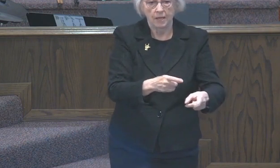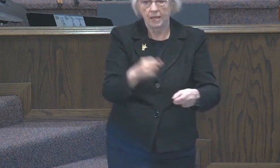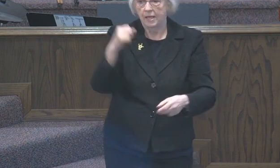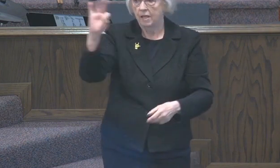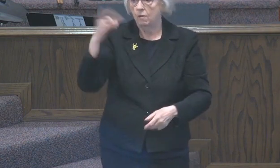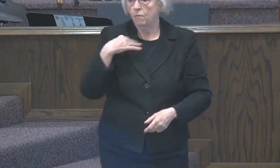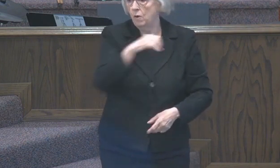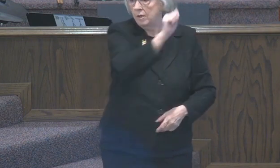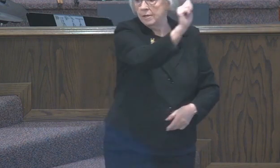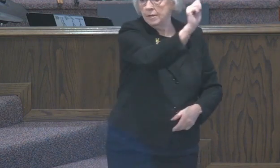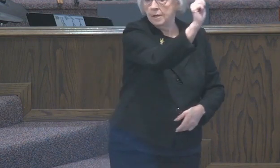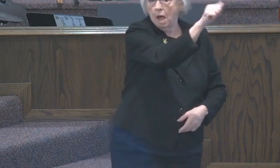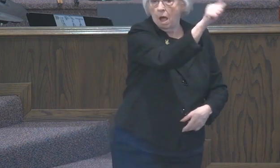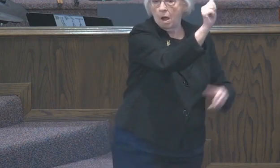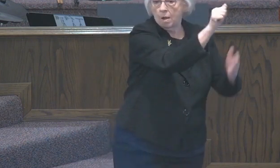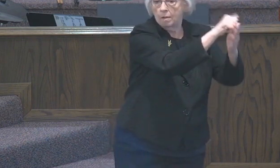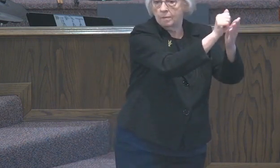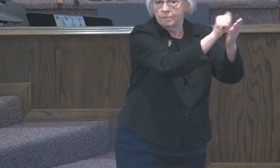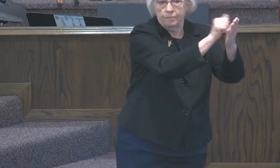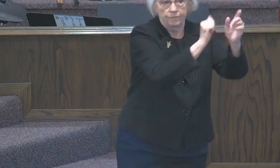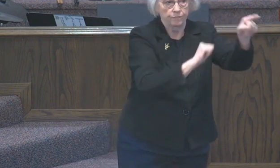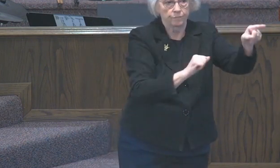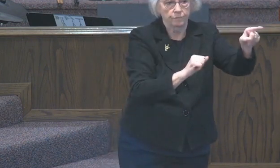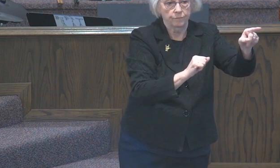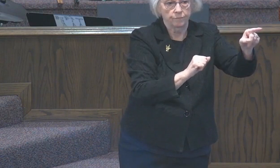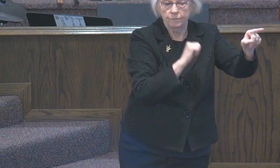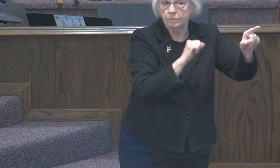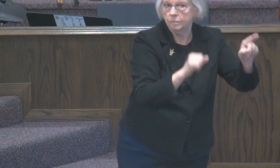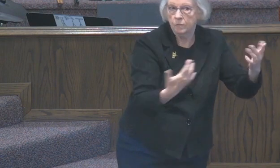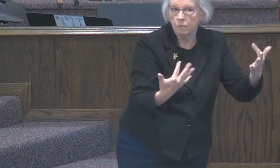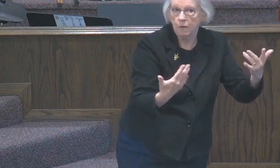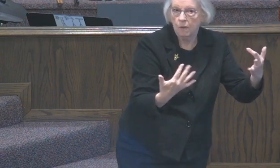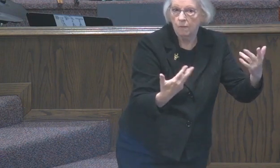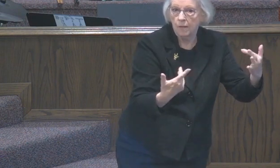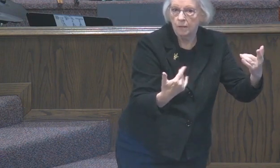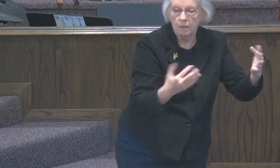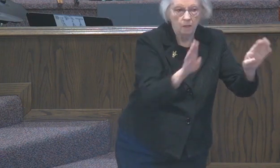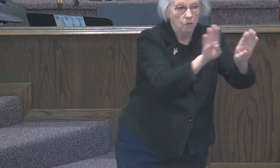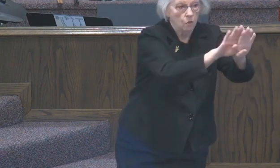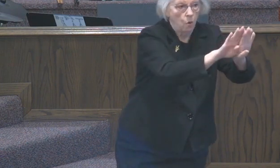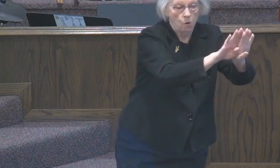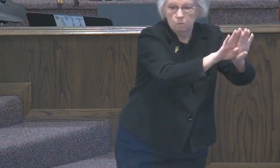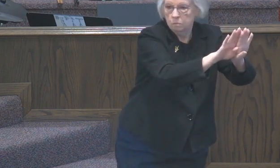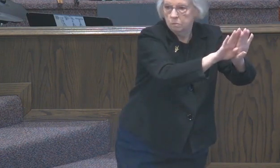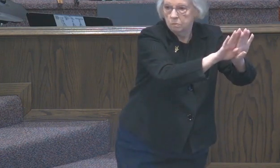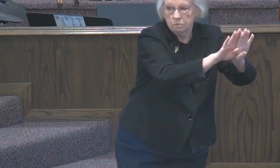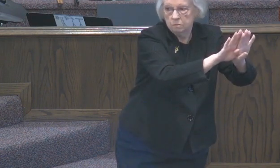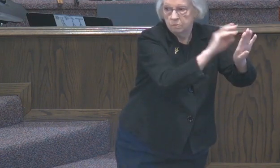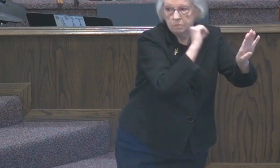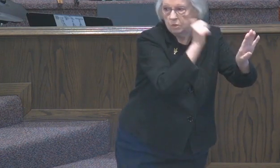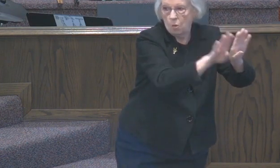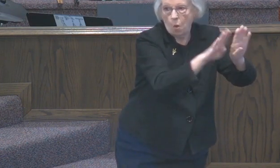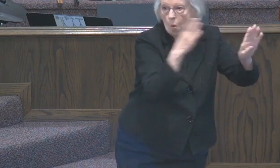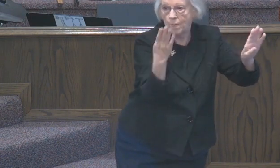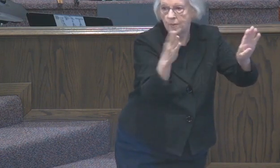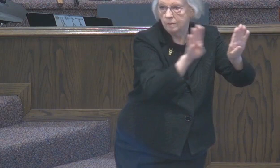see. Open my eyes. Did we not sing that this morning? Open the eyes of my heart,